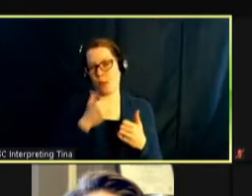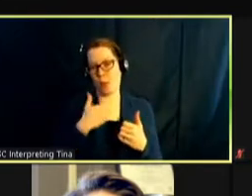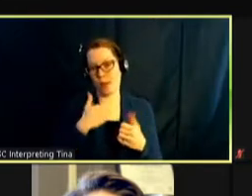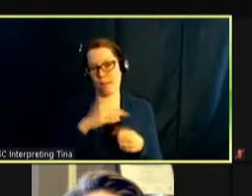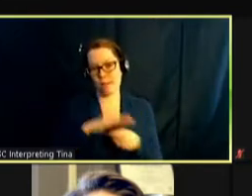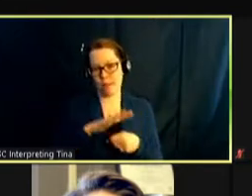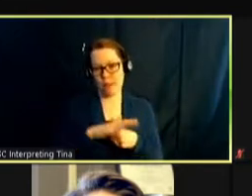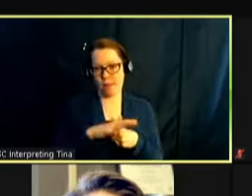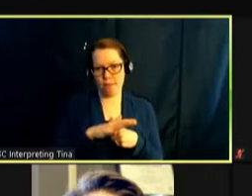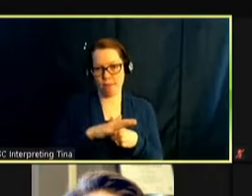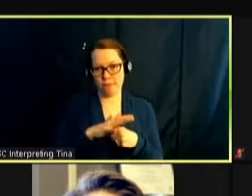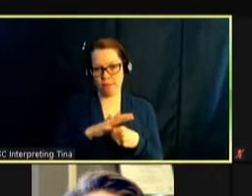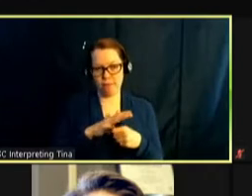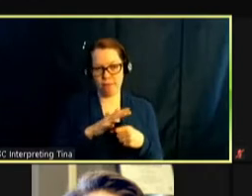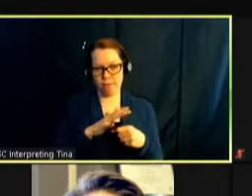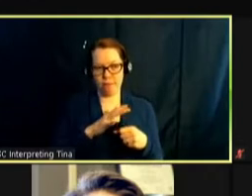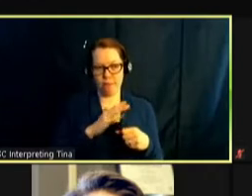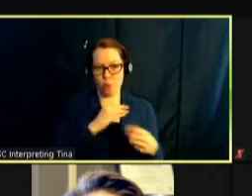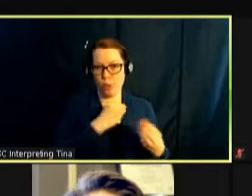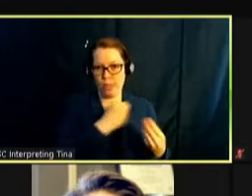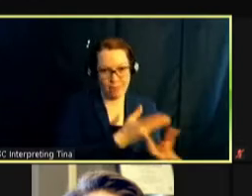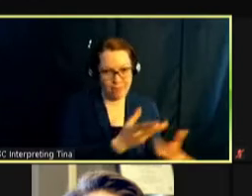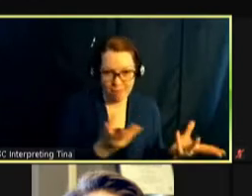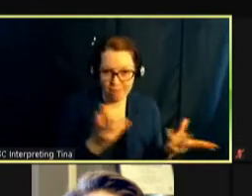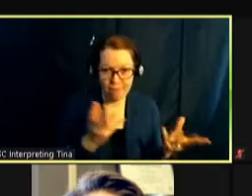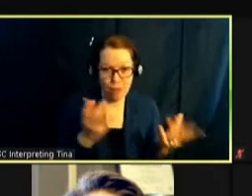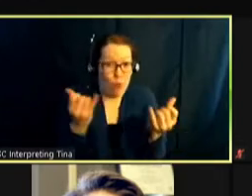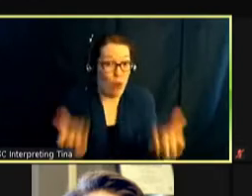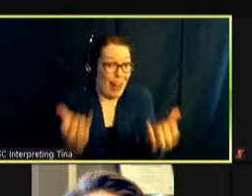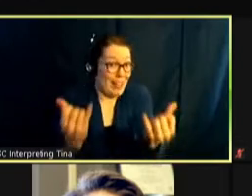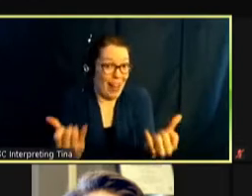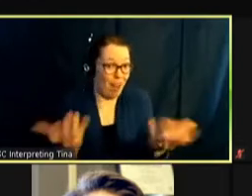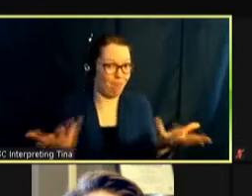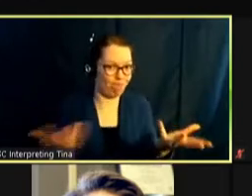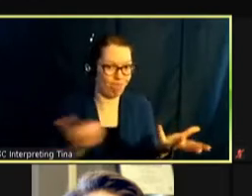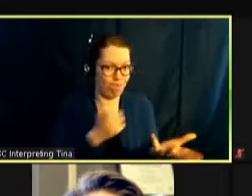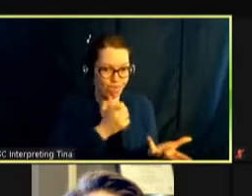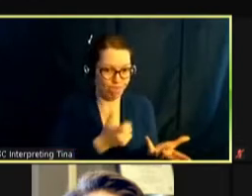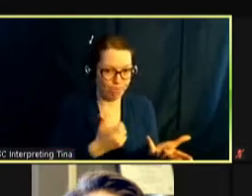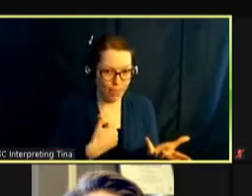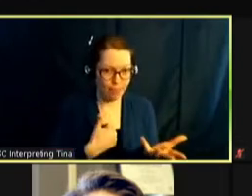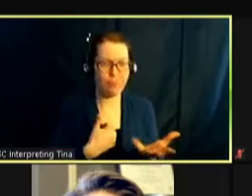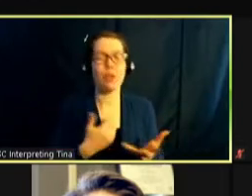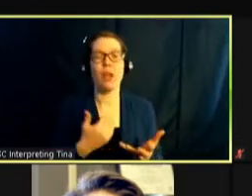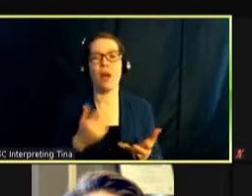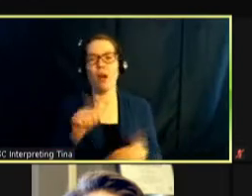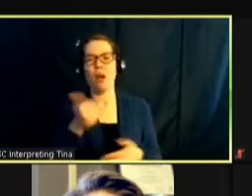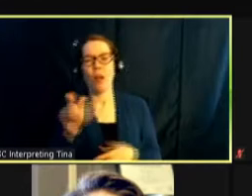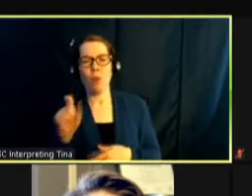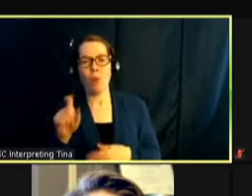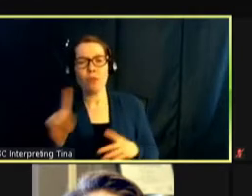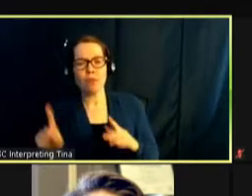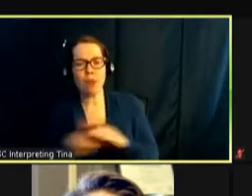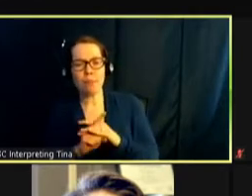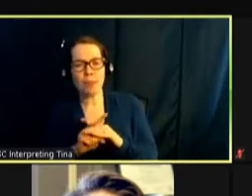everybody's arms at this point in time. Another question, I think, on the chat.